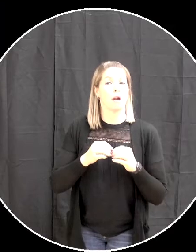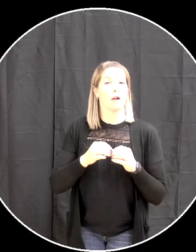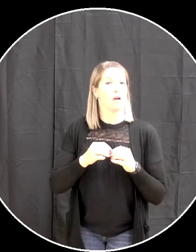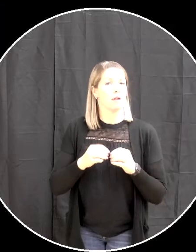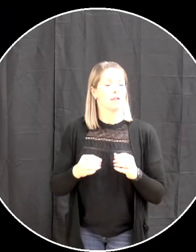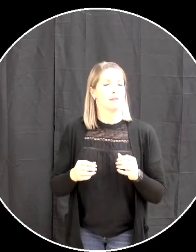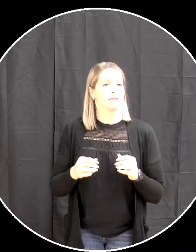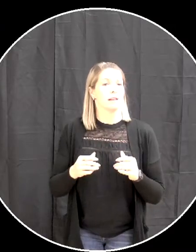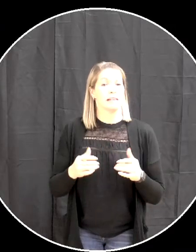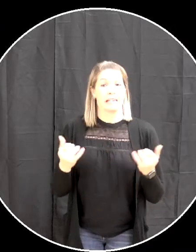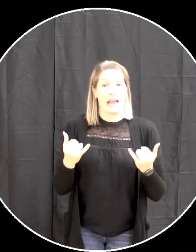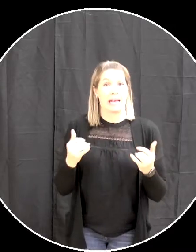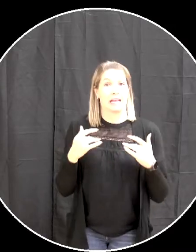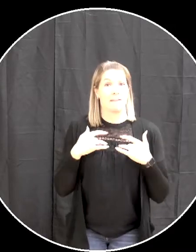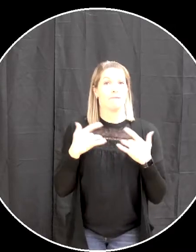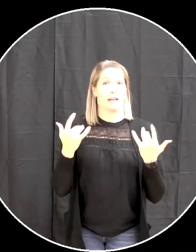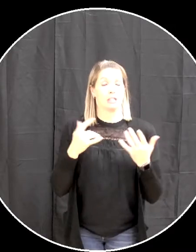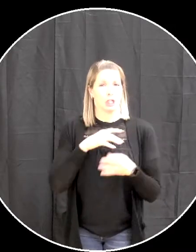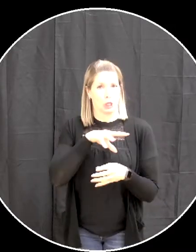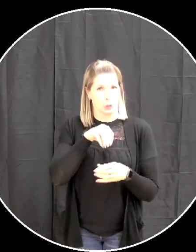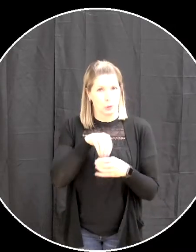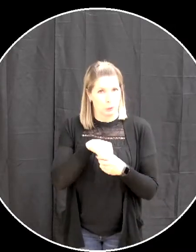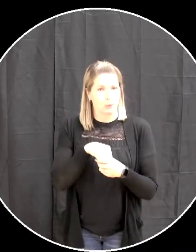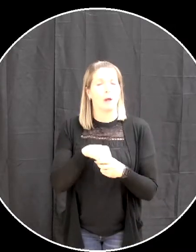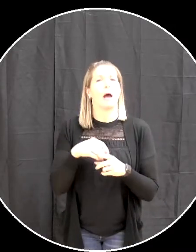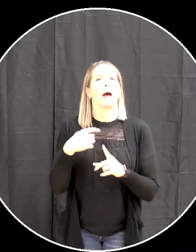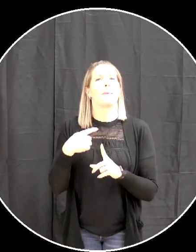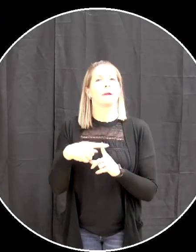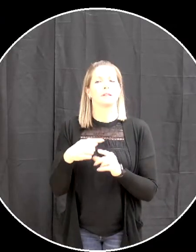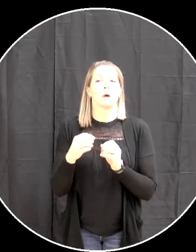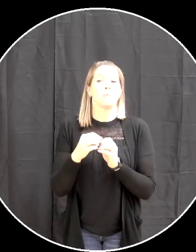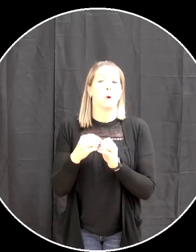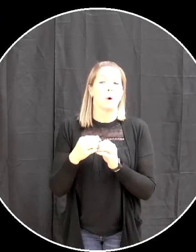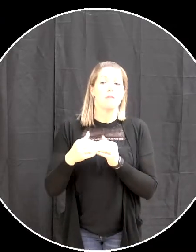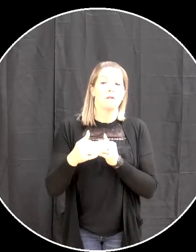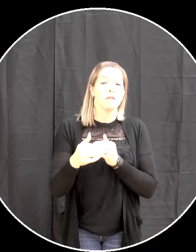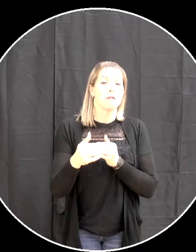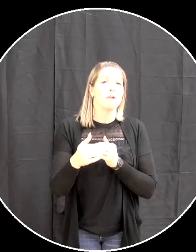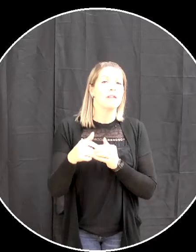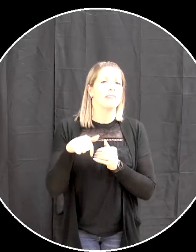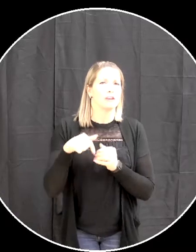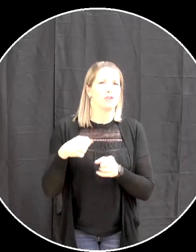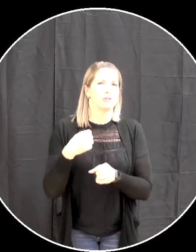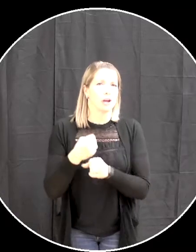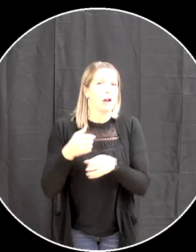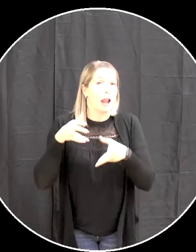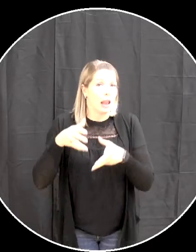today, and then our standard fraud inquiries, which we'll also do today.